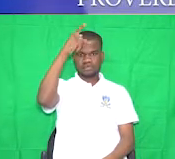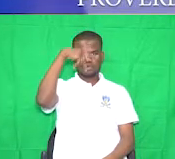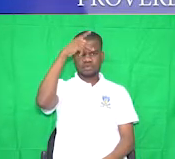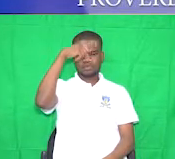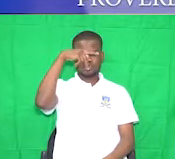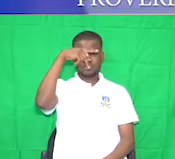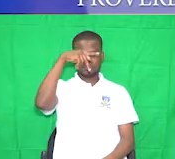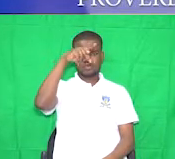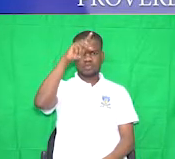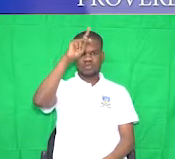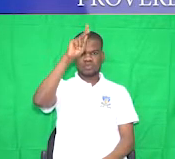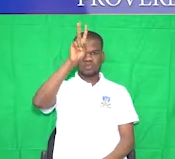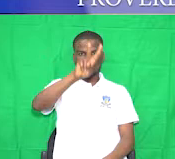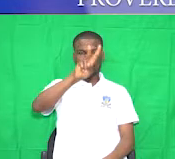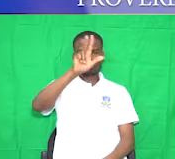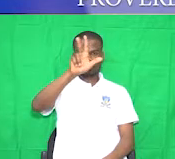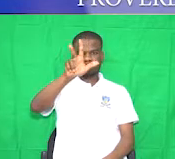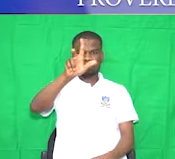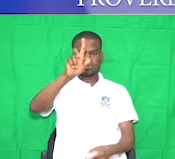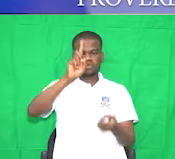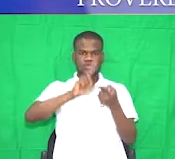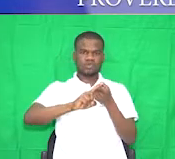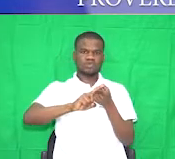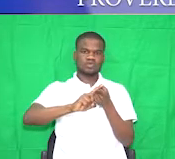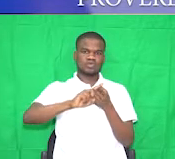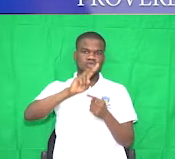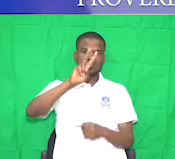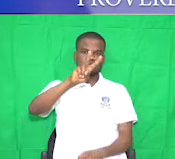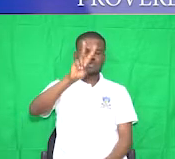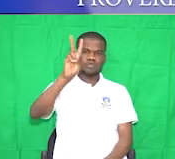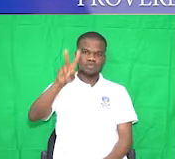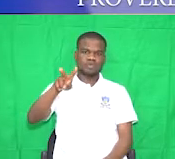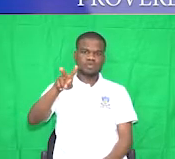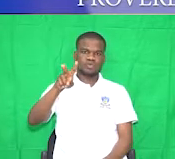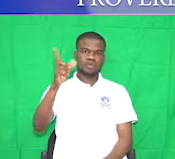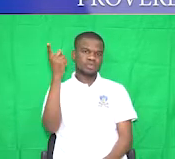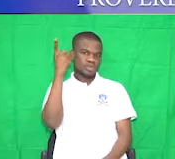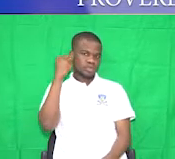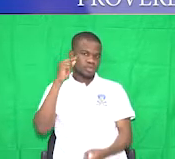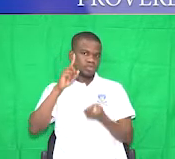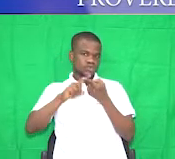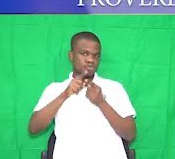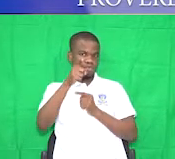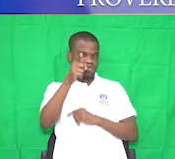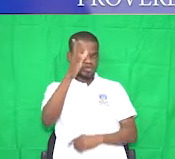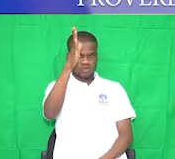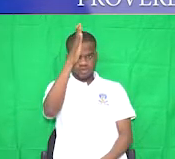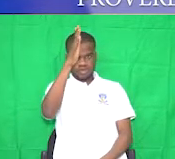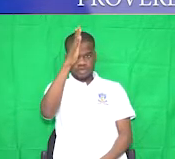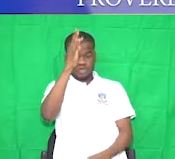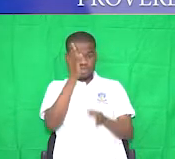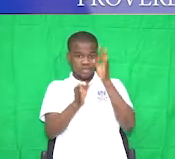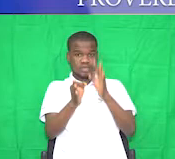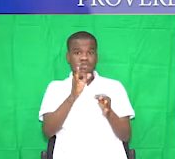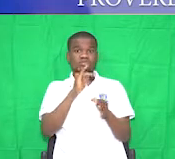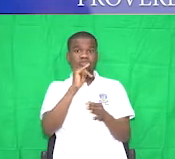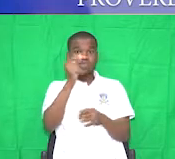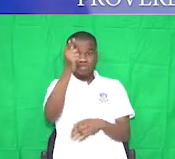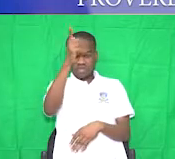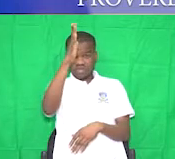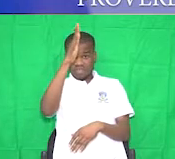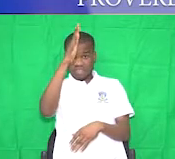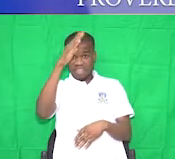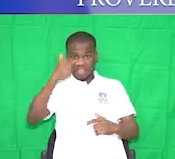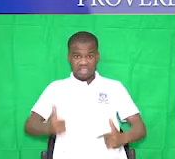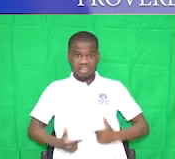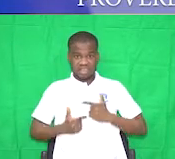verse 22. Listen to your father. Without him, you will not exist. When